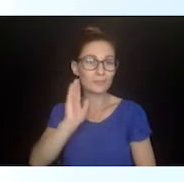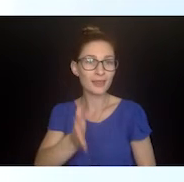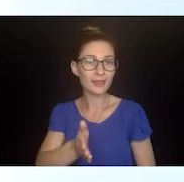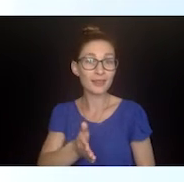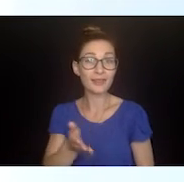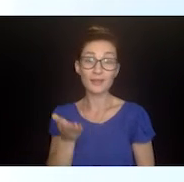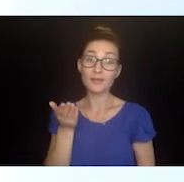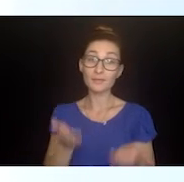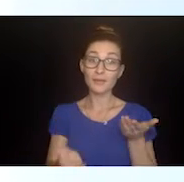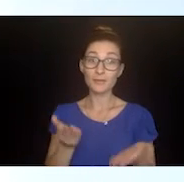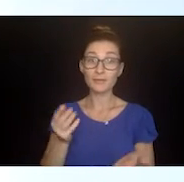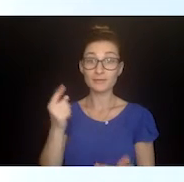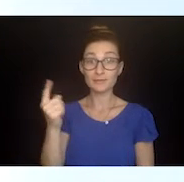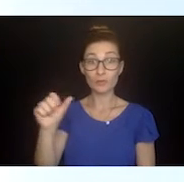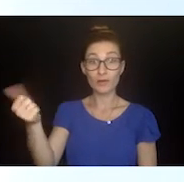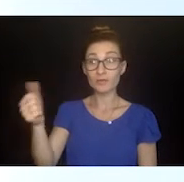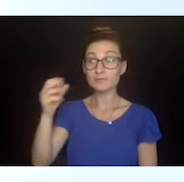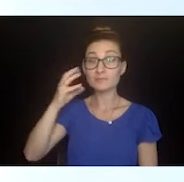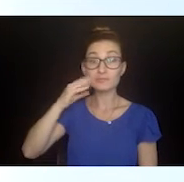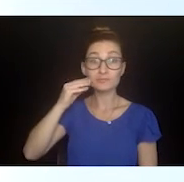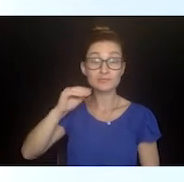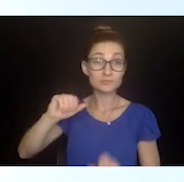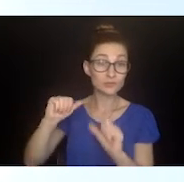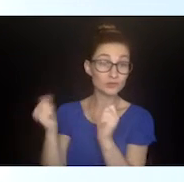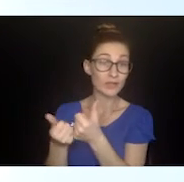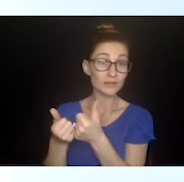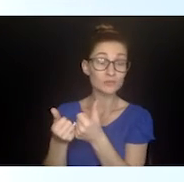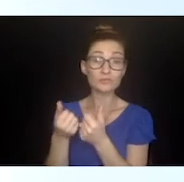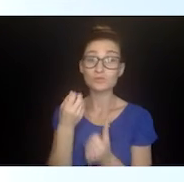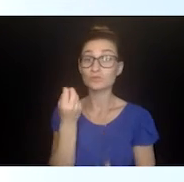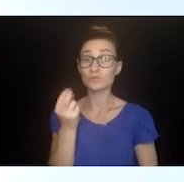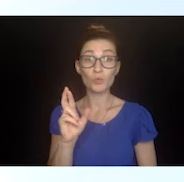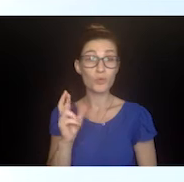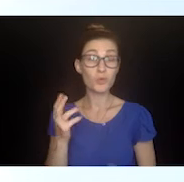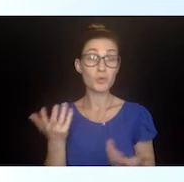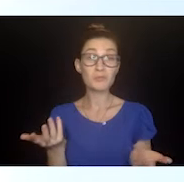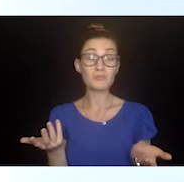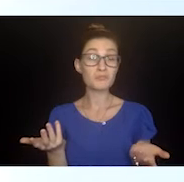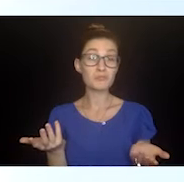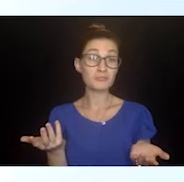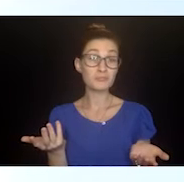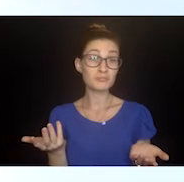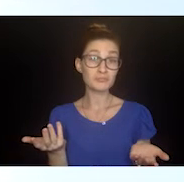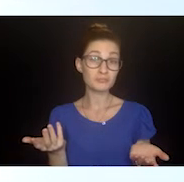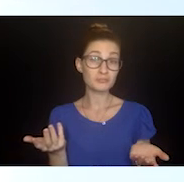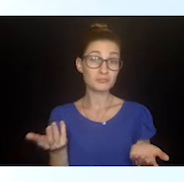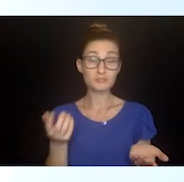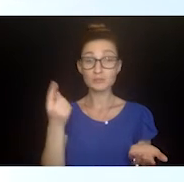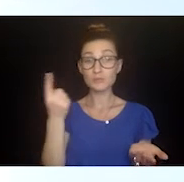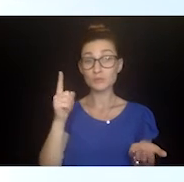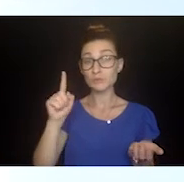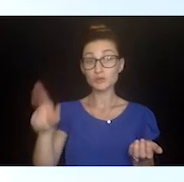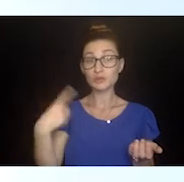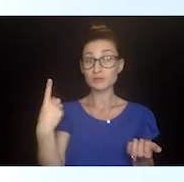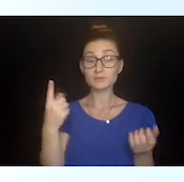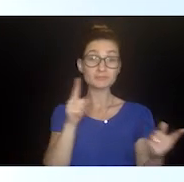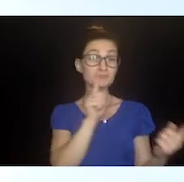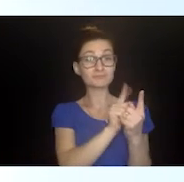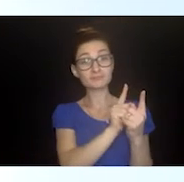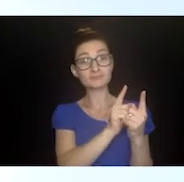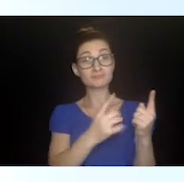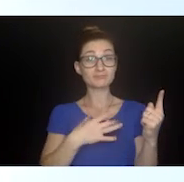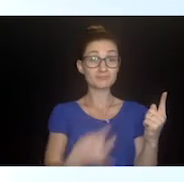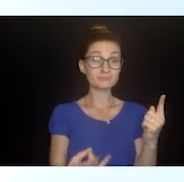be someone else with a challenge, or it's going to be someone who he just